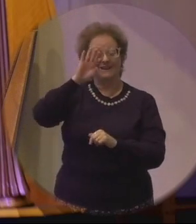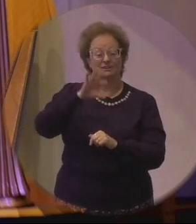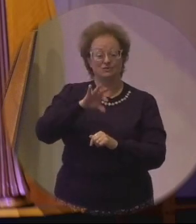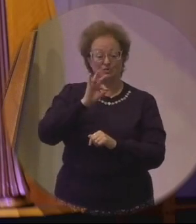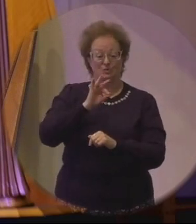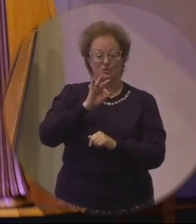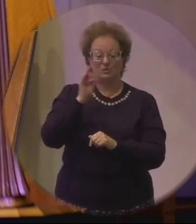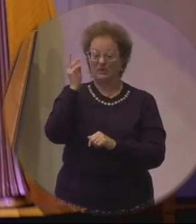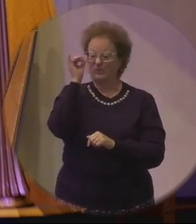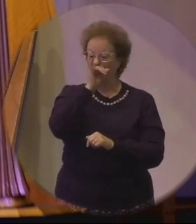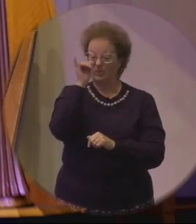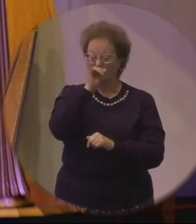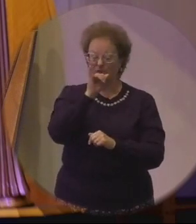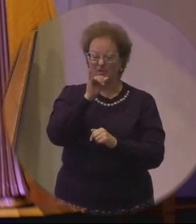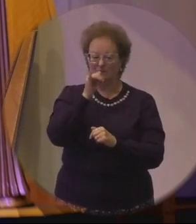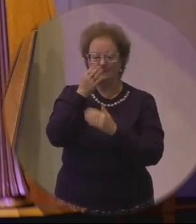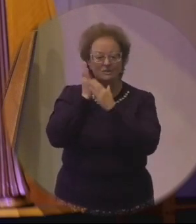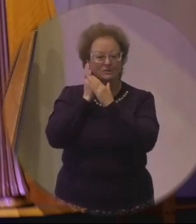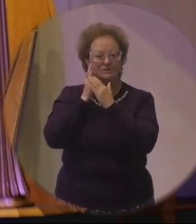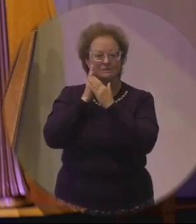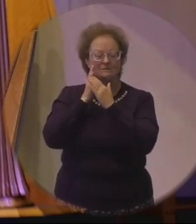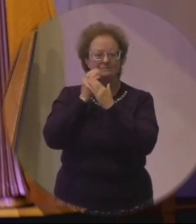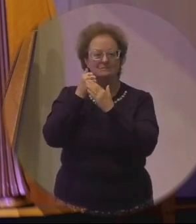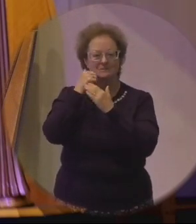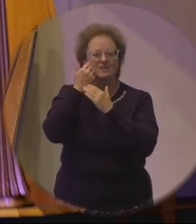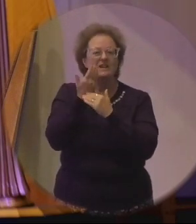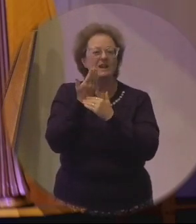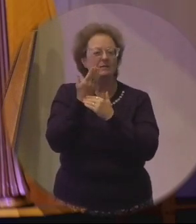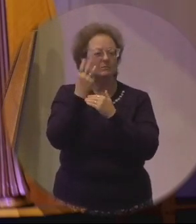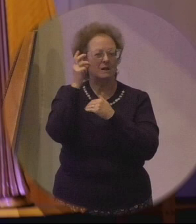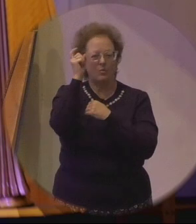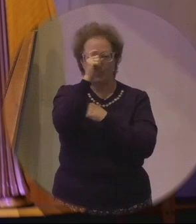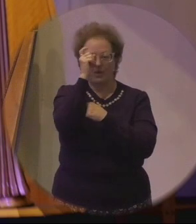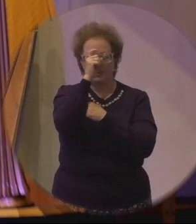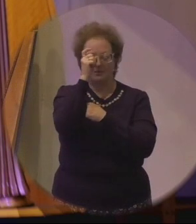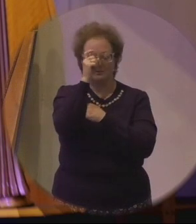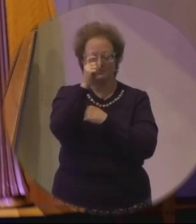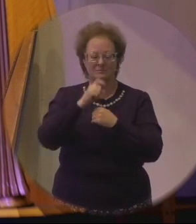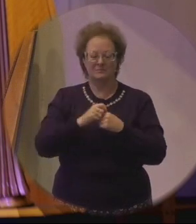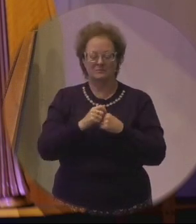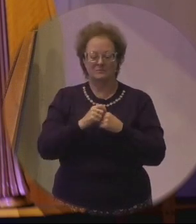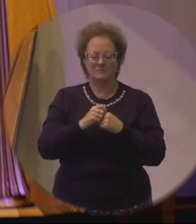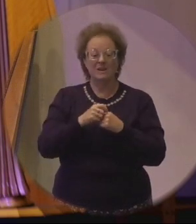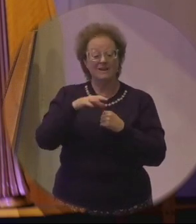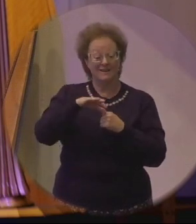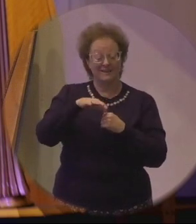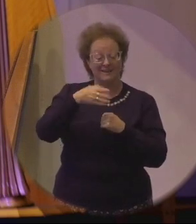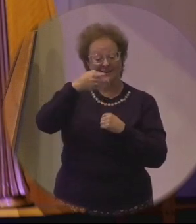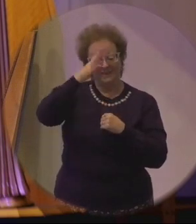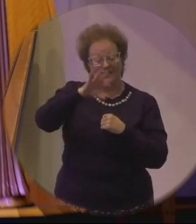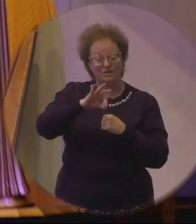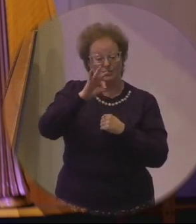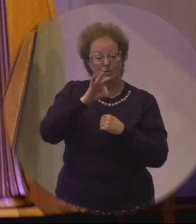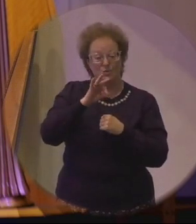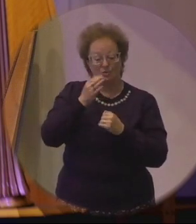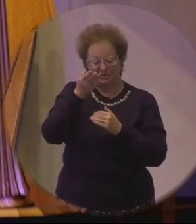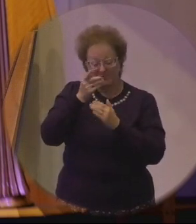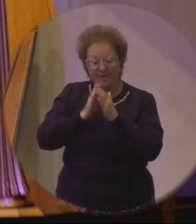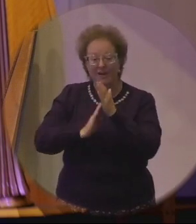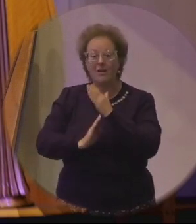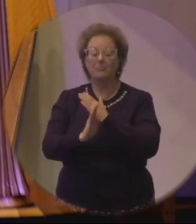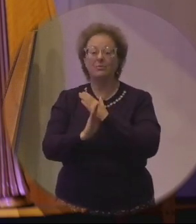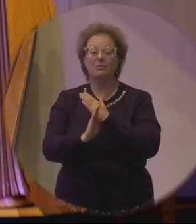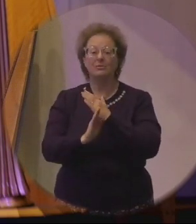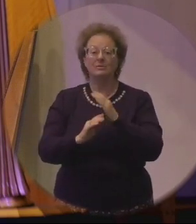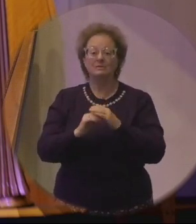foolish in the world to shame the wise. God chose what is weak in the world to shame the strong. God chose what is low and despised in the